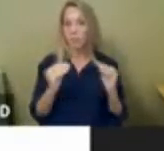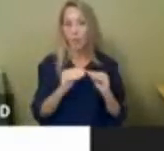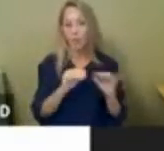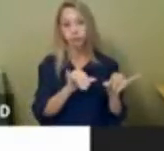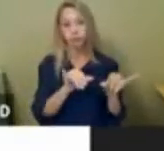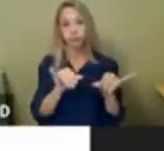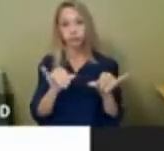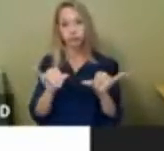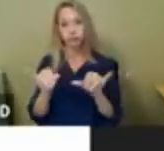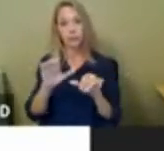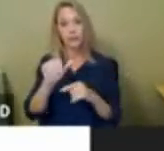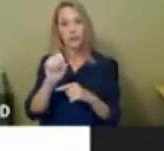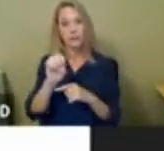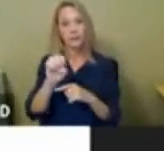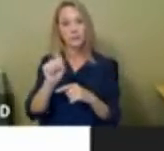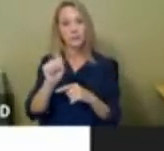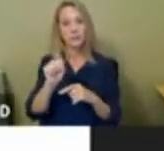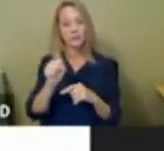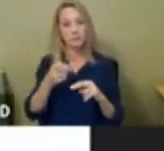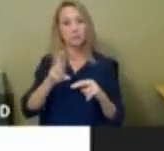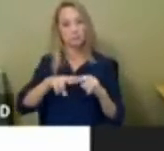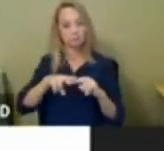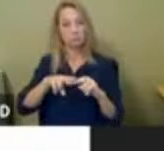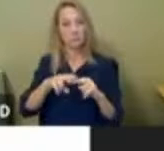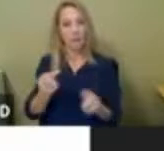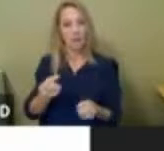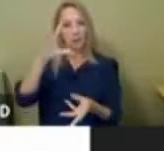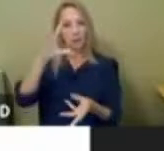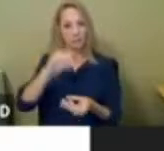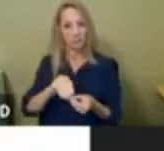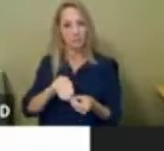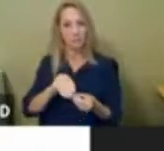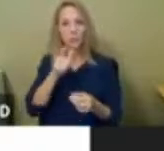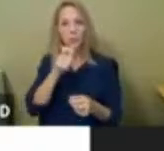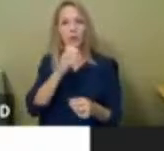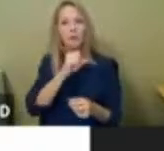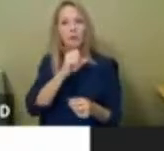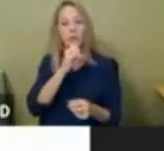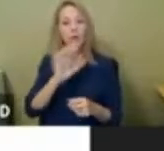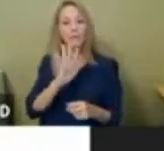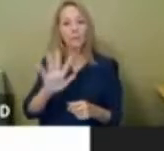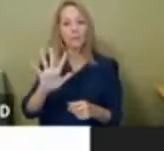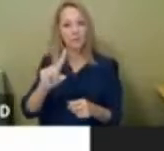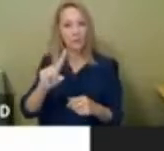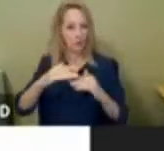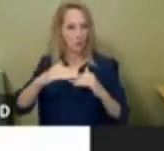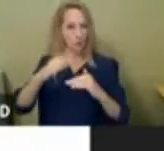consistently increased number of cases in the 51 and older age demographic.